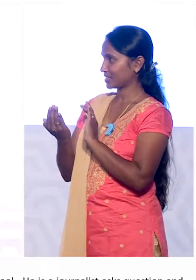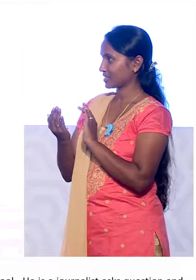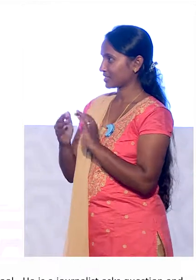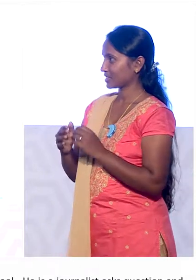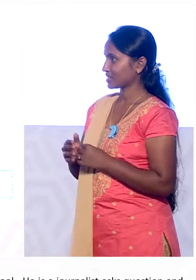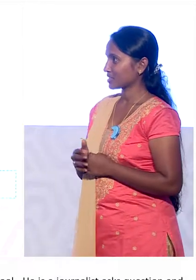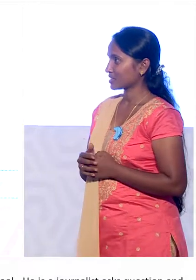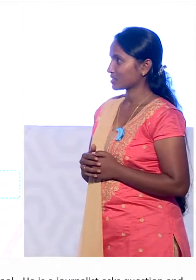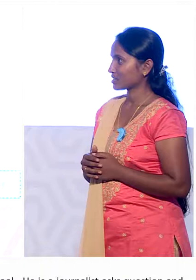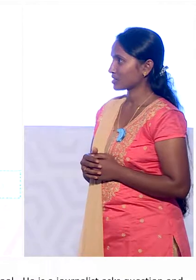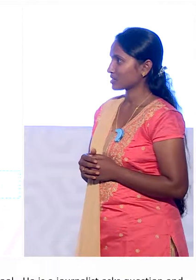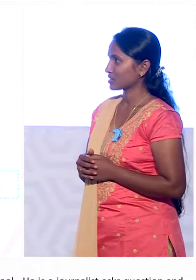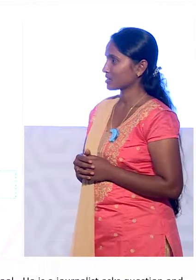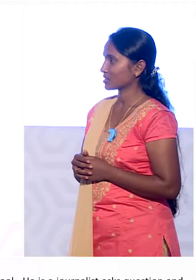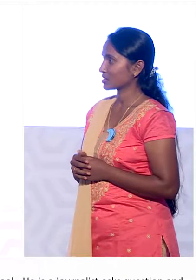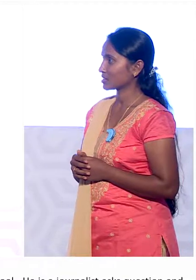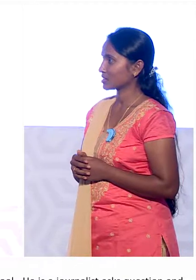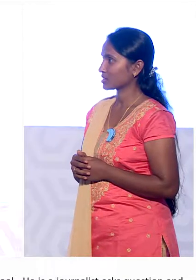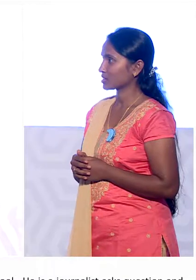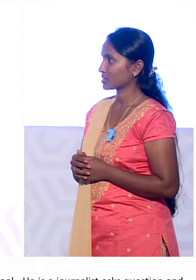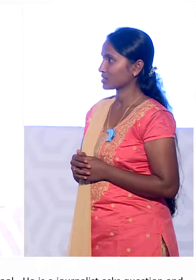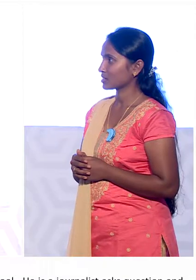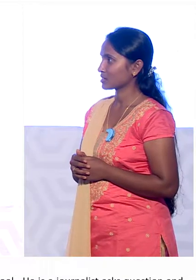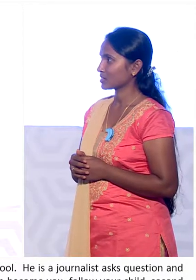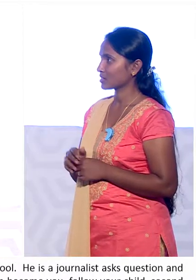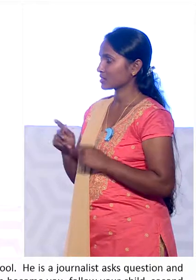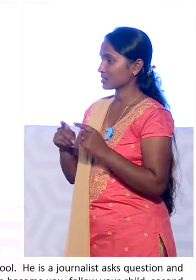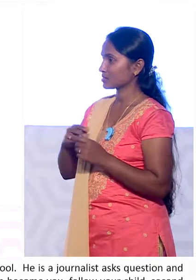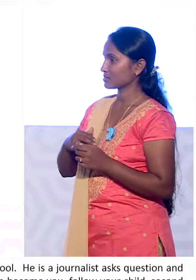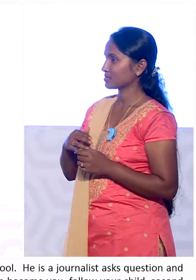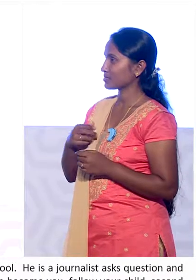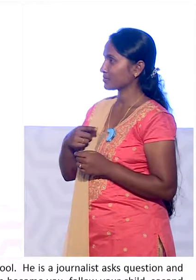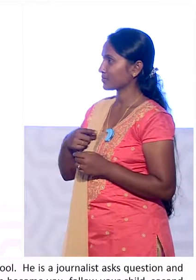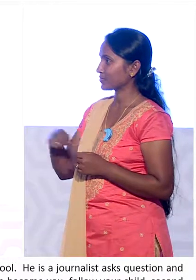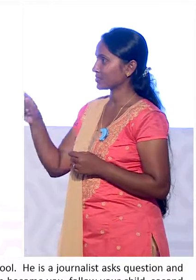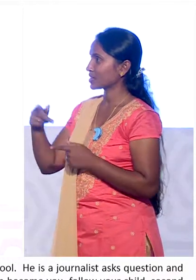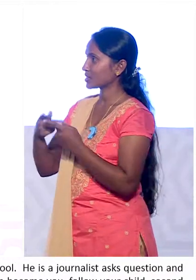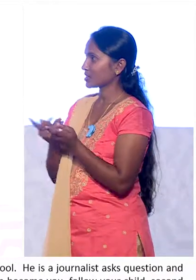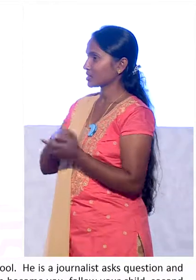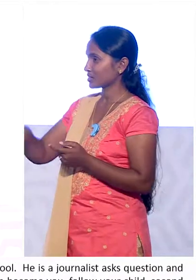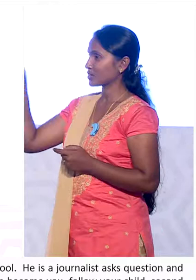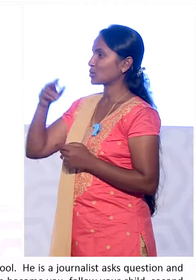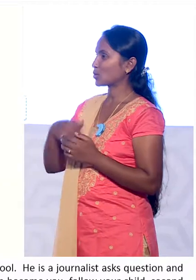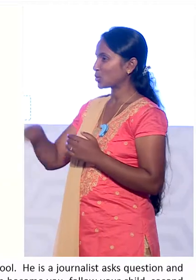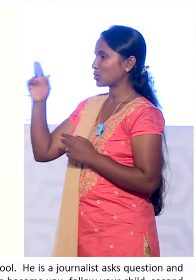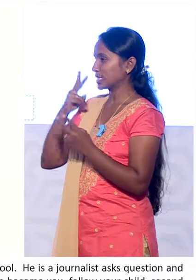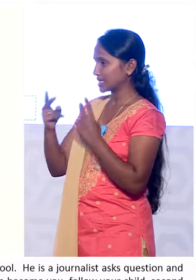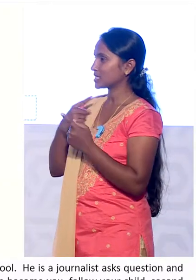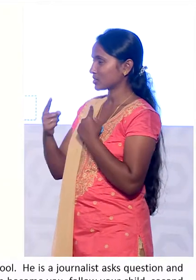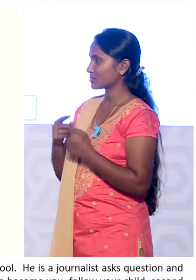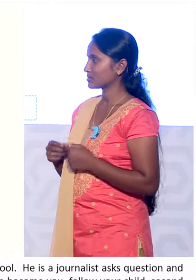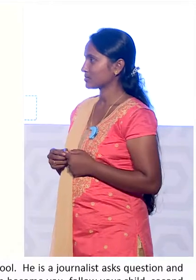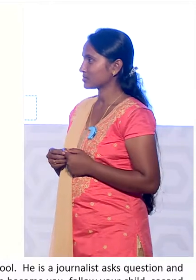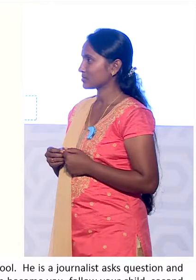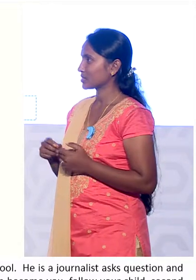down towards a pond, and a big blue heron, a big blue water bird, gets up and flies away. And he said, heron. And I